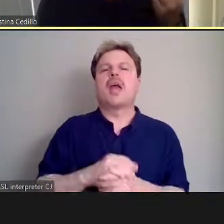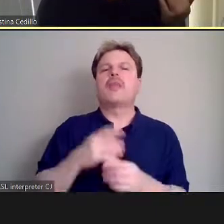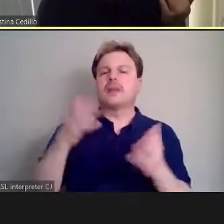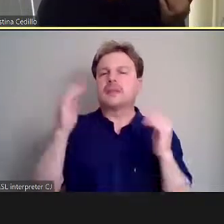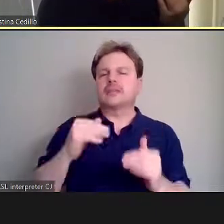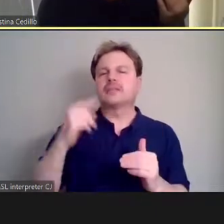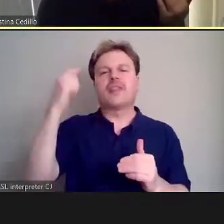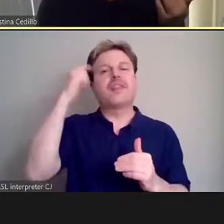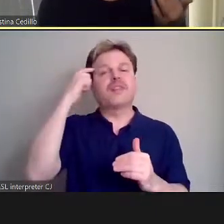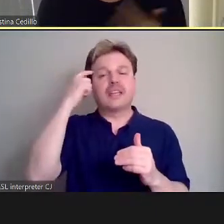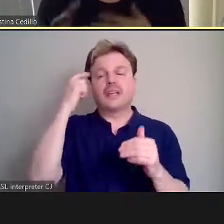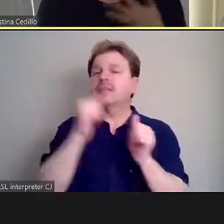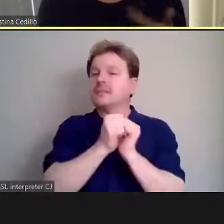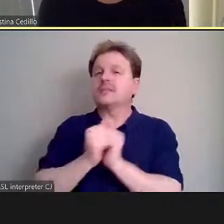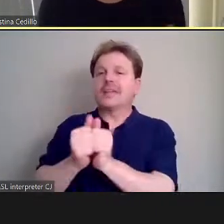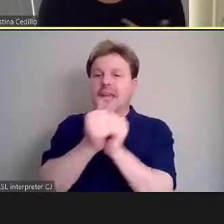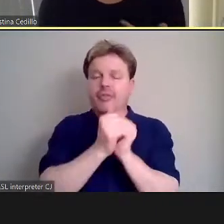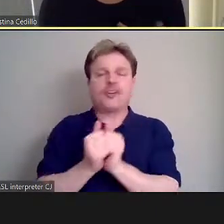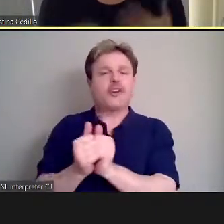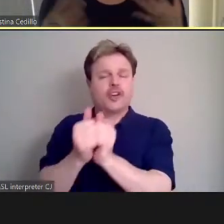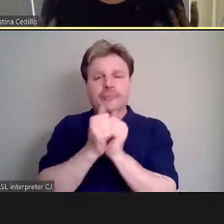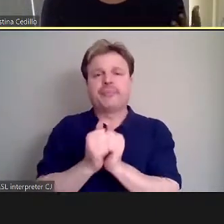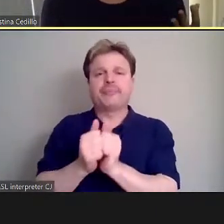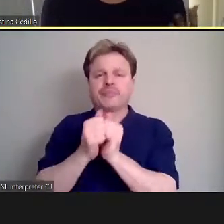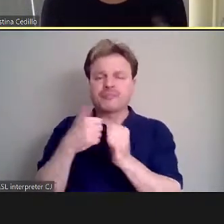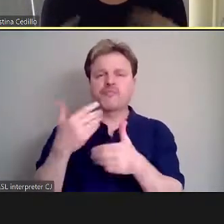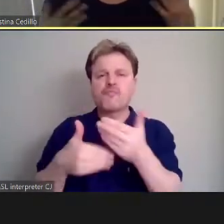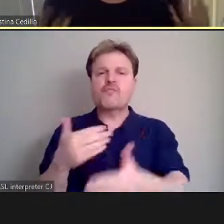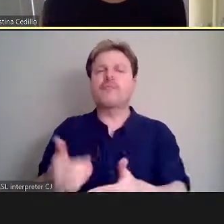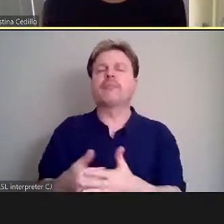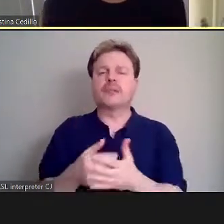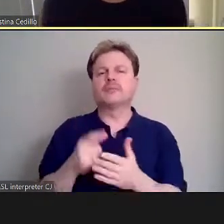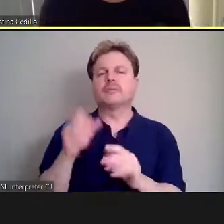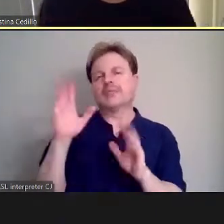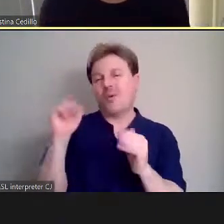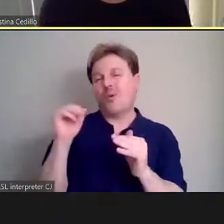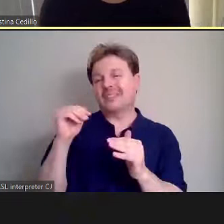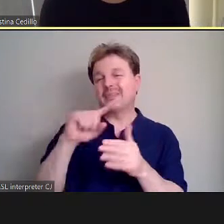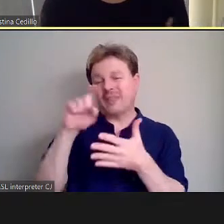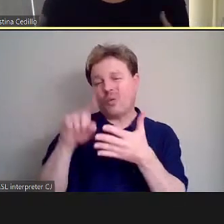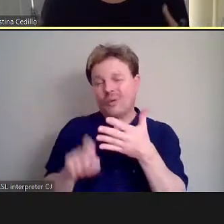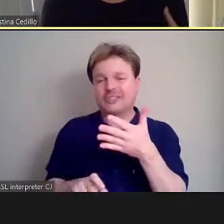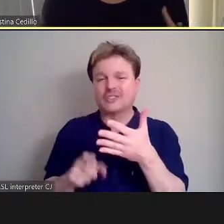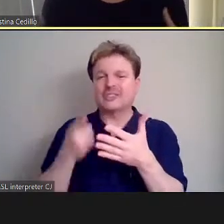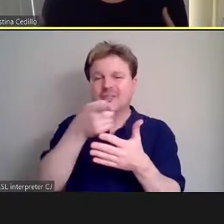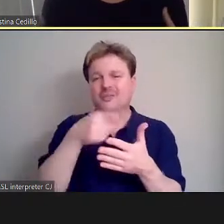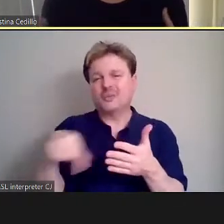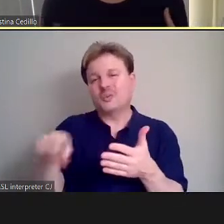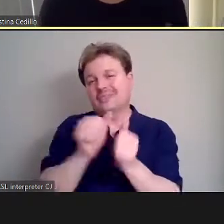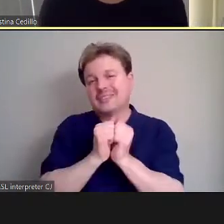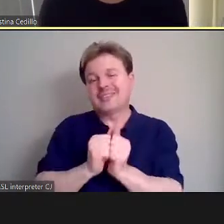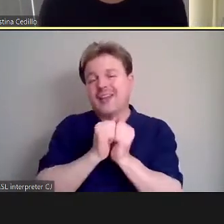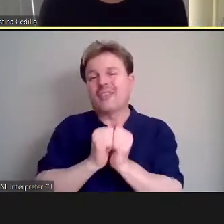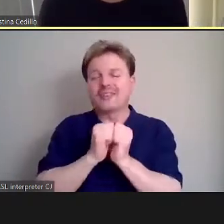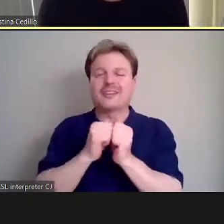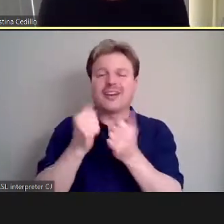So this is these are some of the questions that I was hoping we would have a chance to kind of work through together.